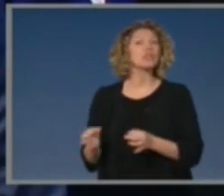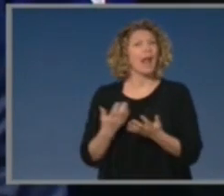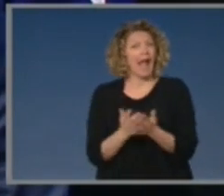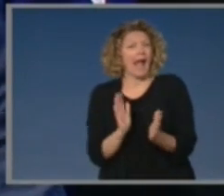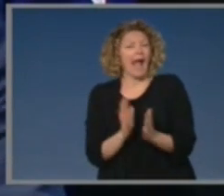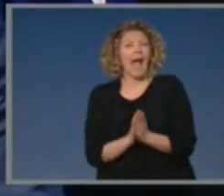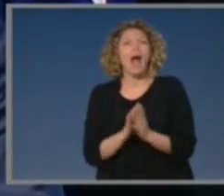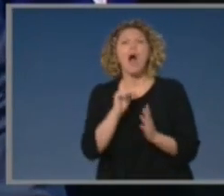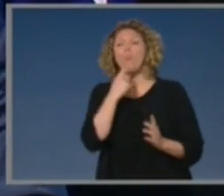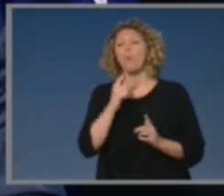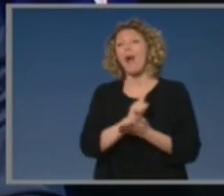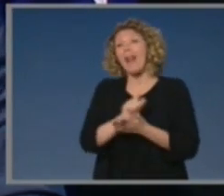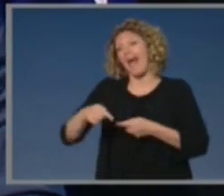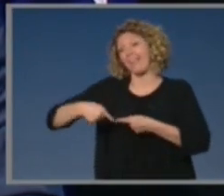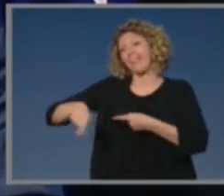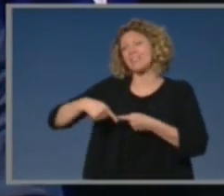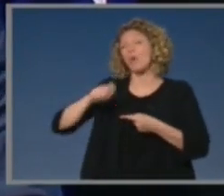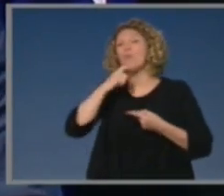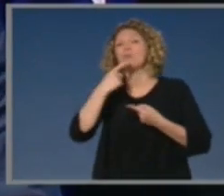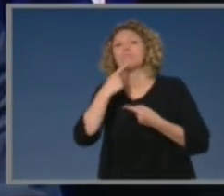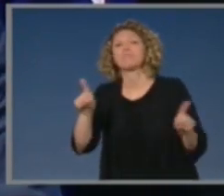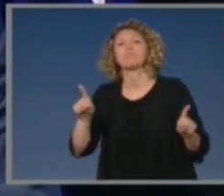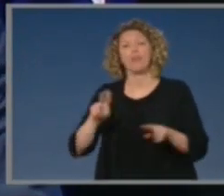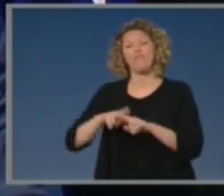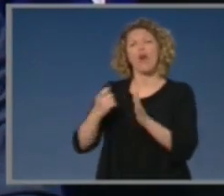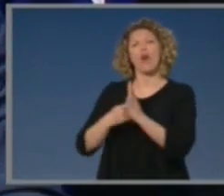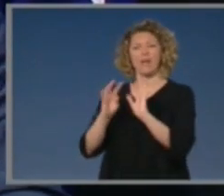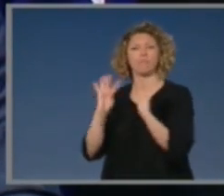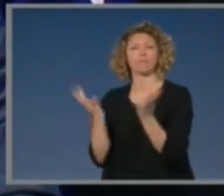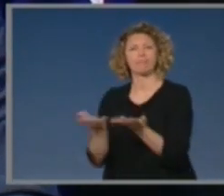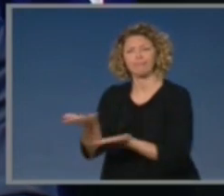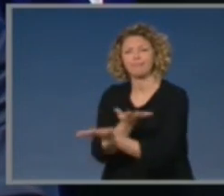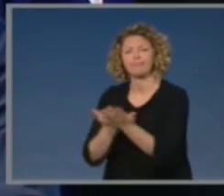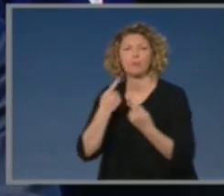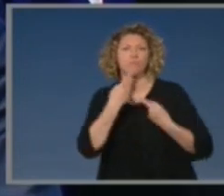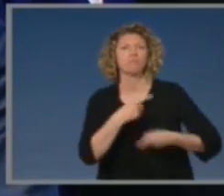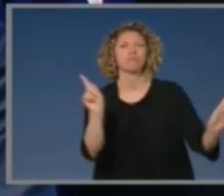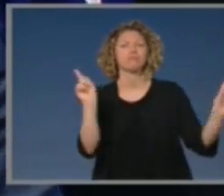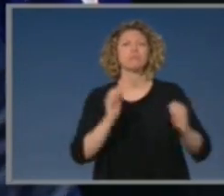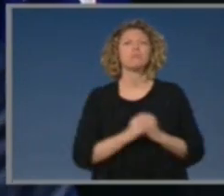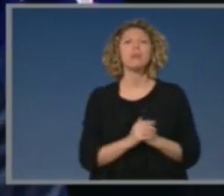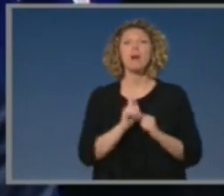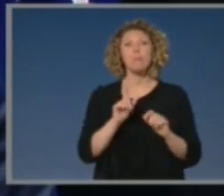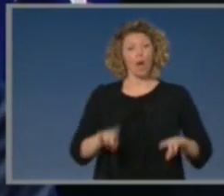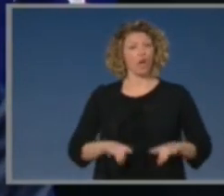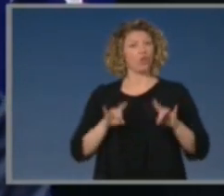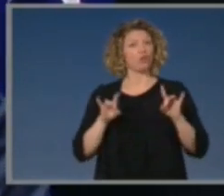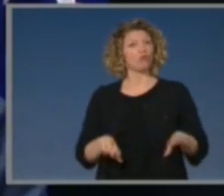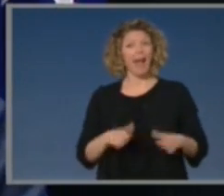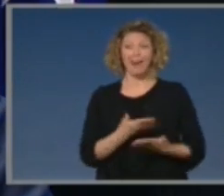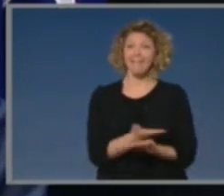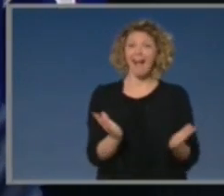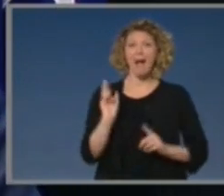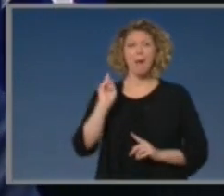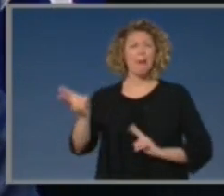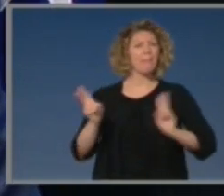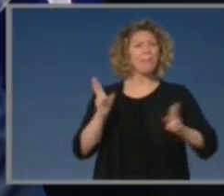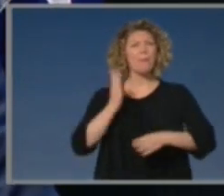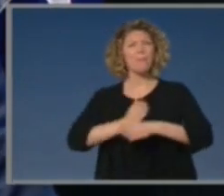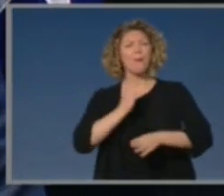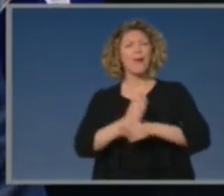this week once we have our next meeting. So to get Australians back to work, what is absolutely essential is that they can go back into